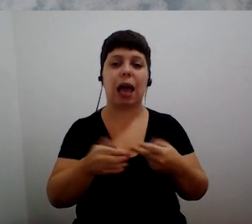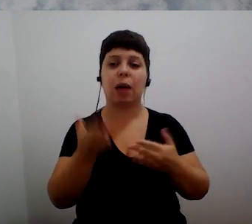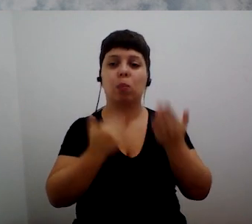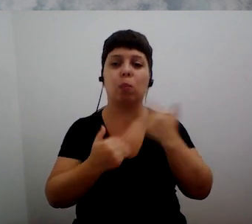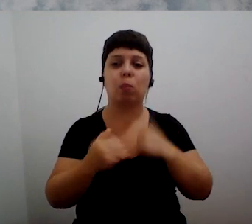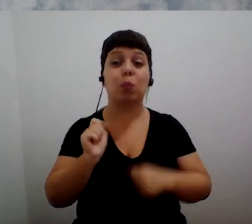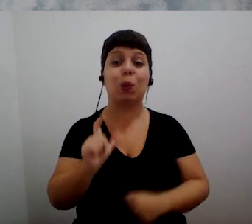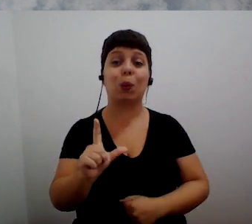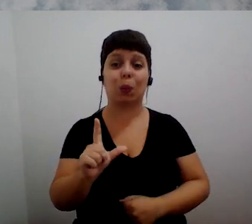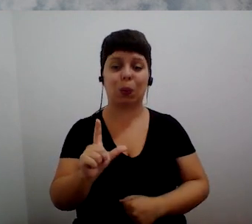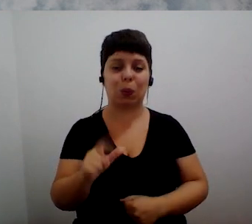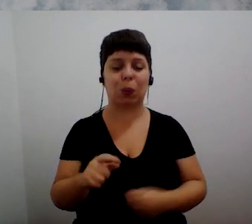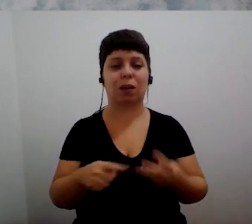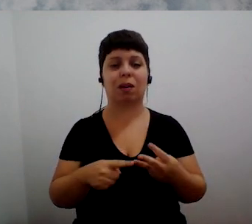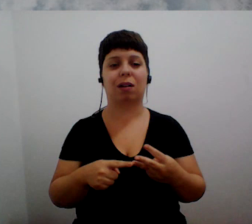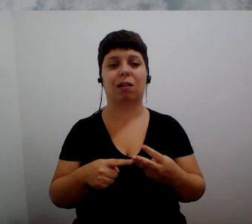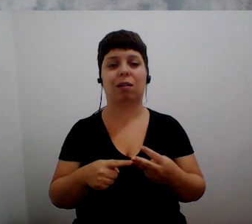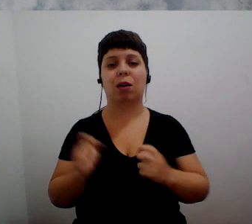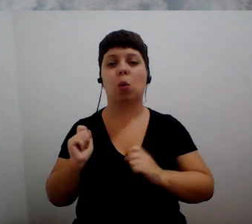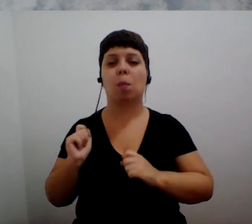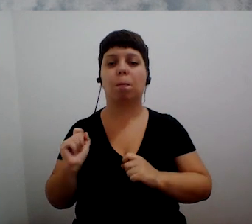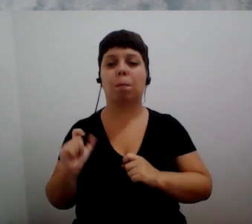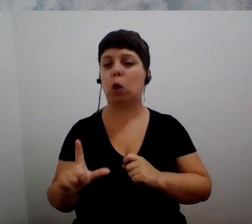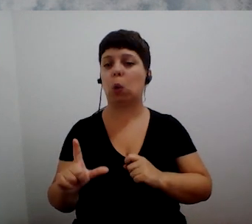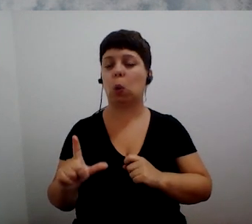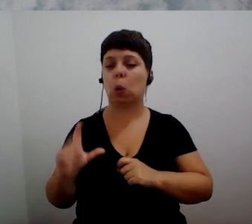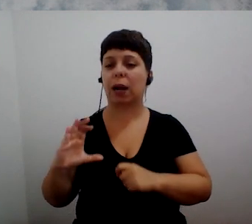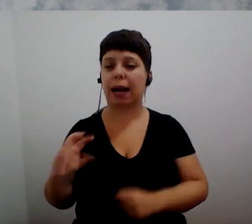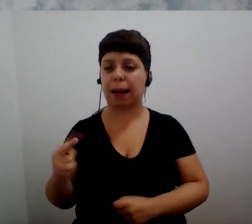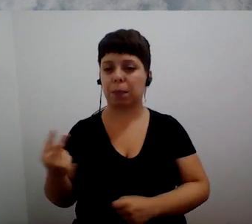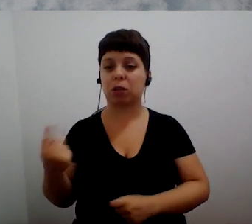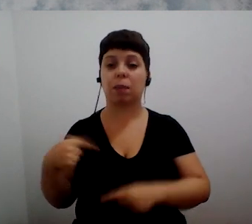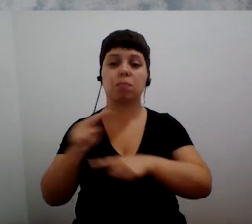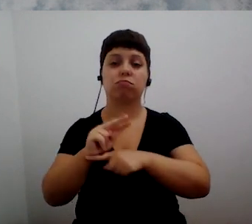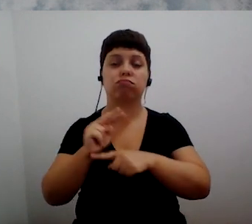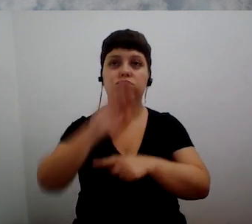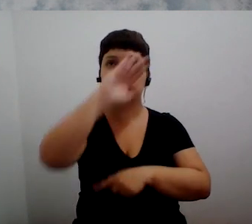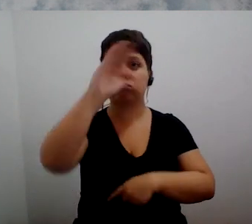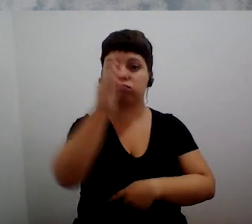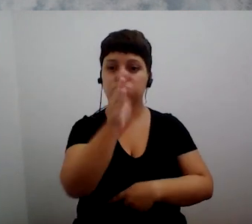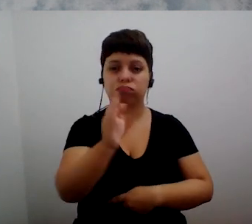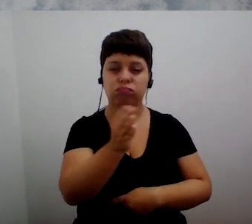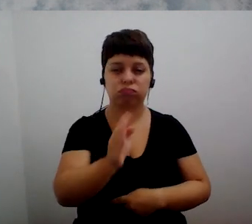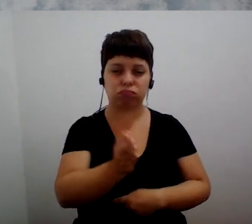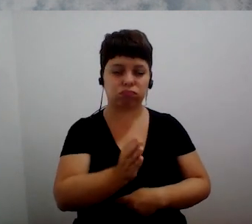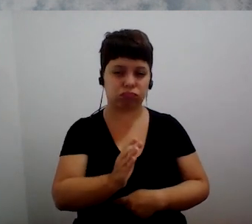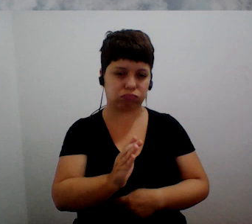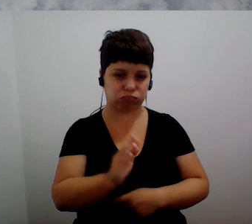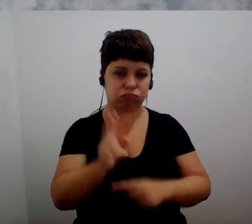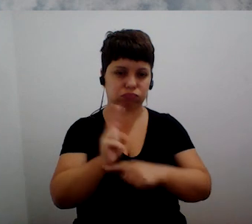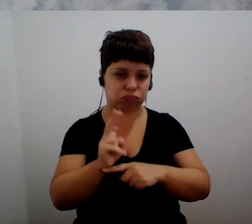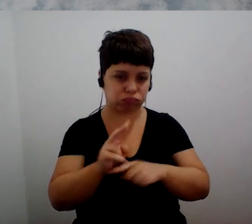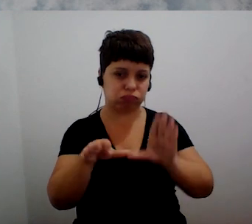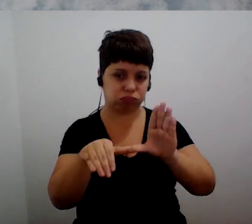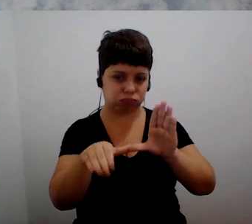carbon and protection of ocean and coastal ecosystems and so forth. So the opportunities